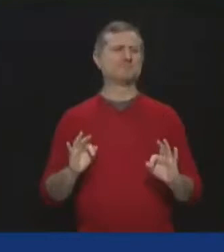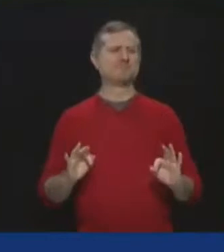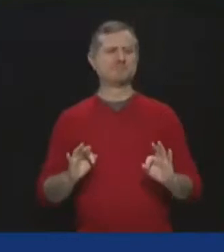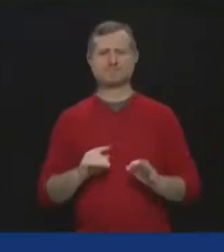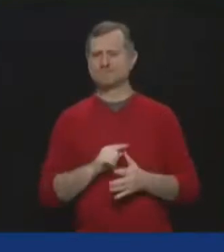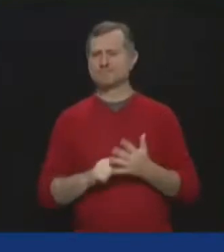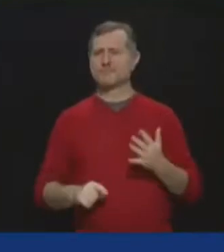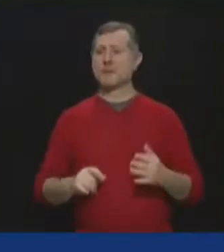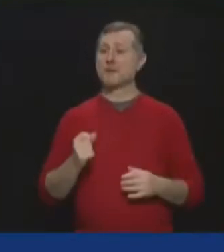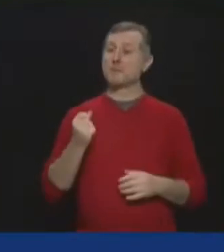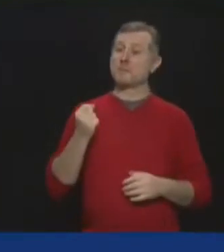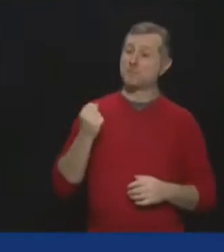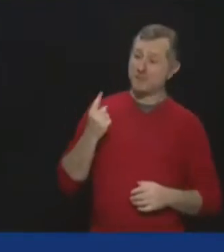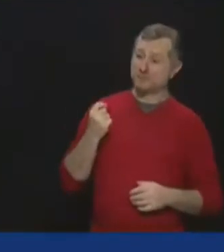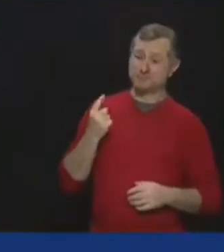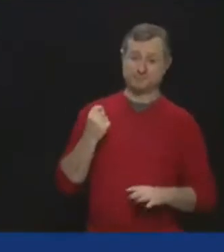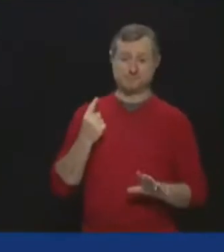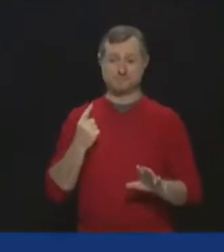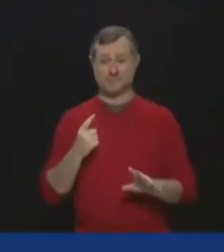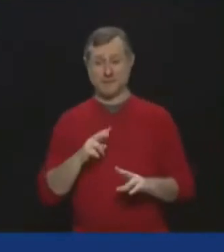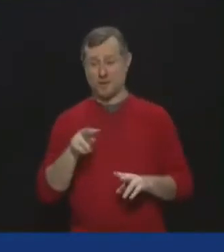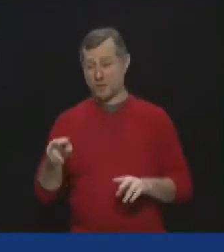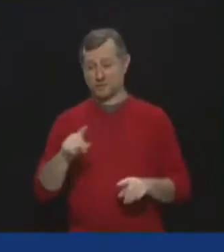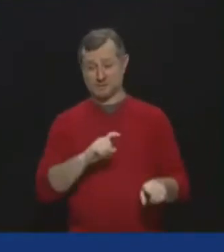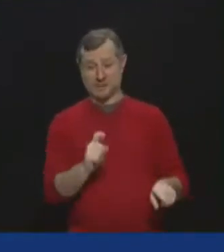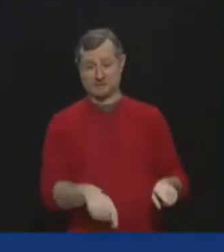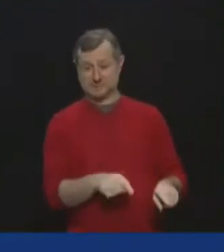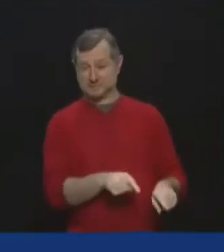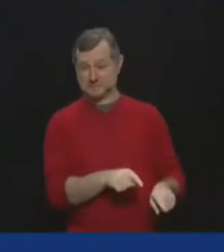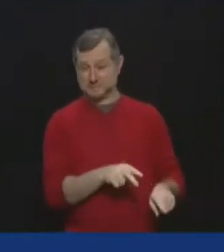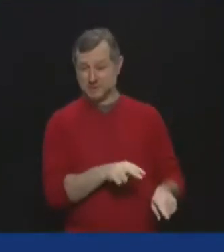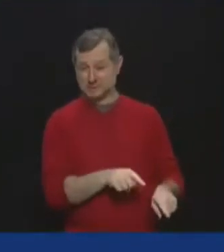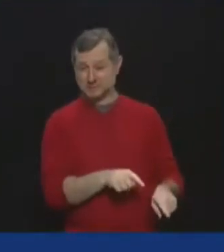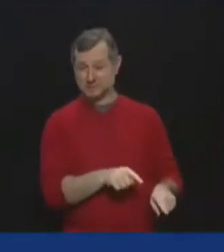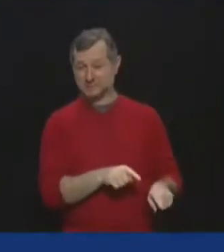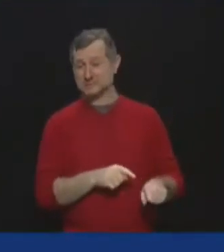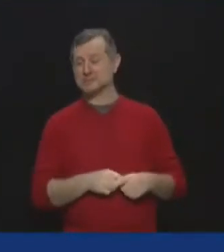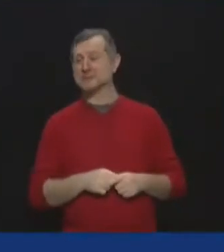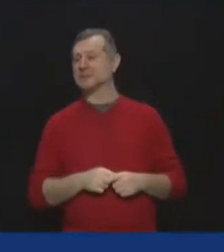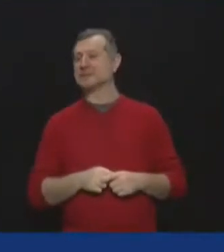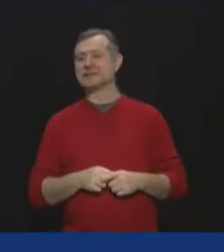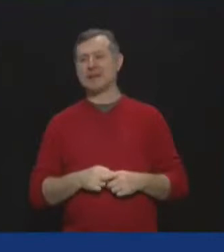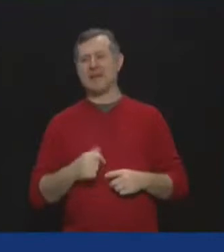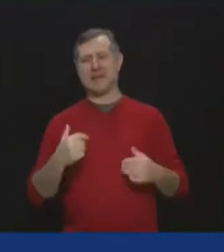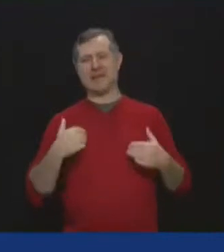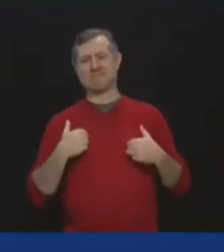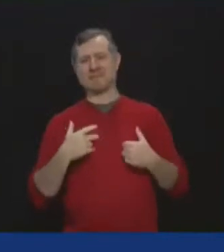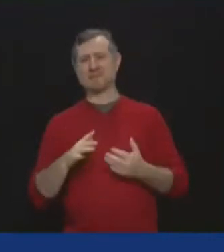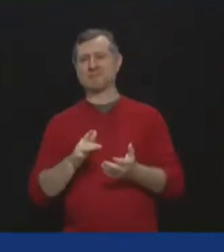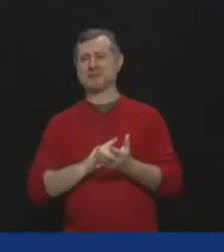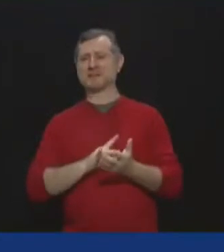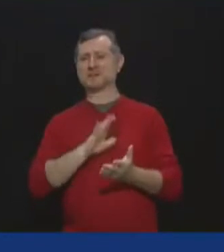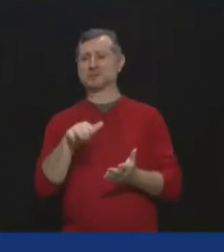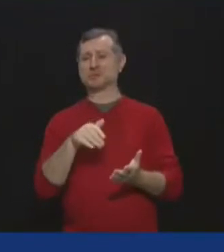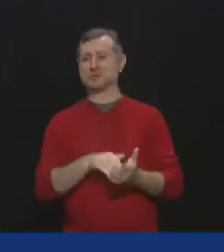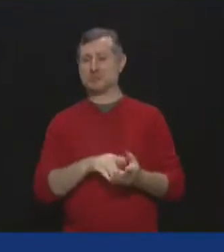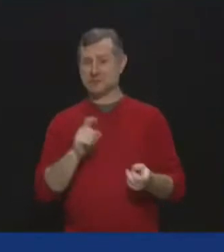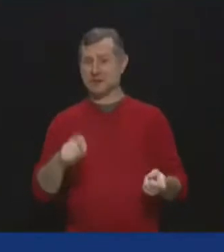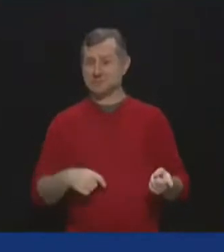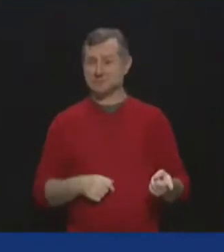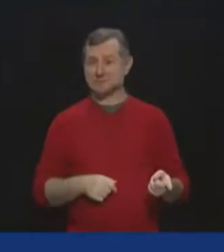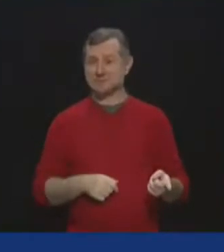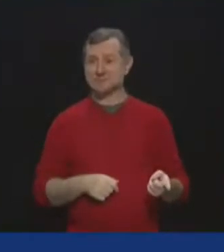let's think about Texas for a moment. We have medical centers in Texas. We have